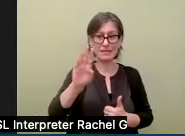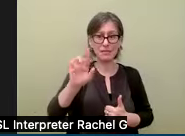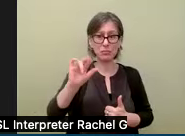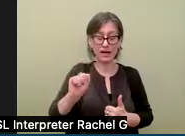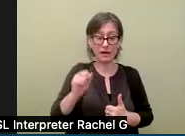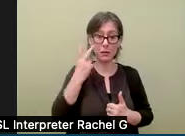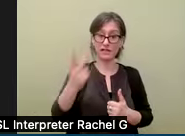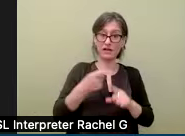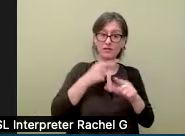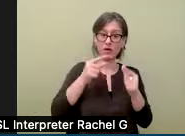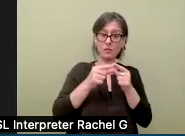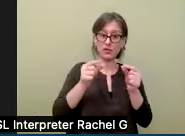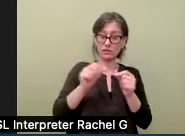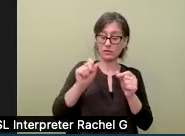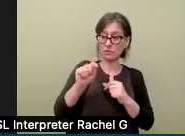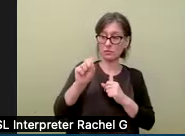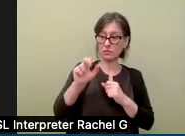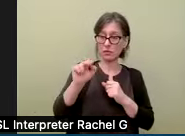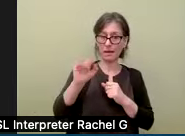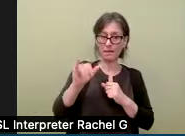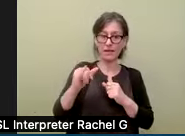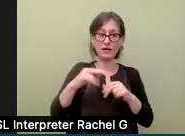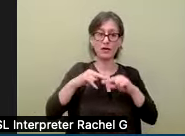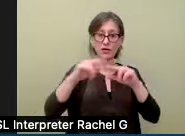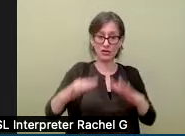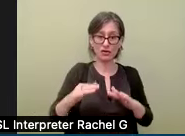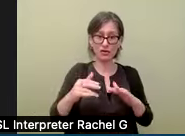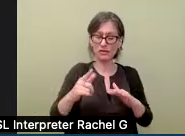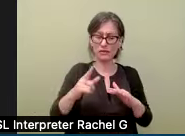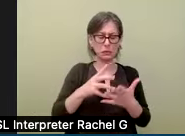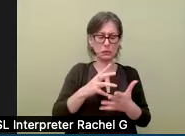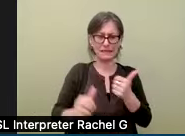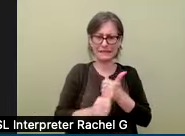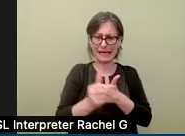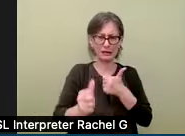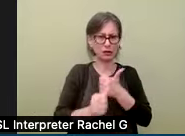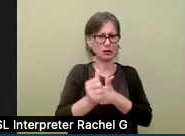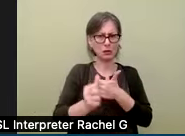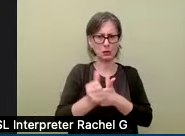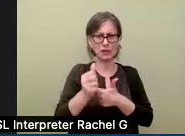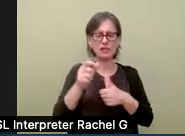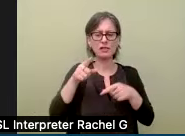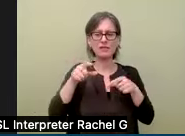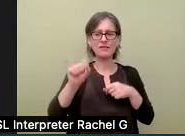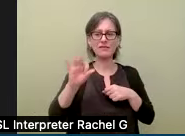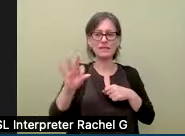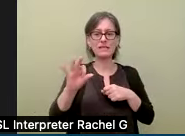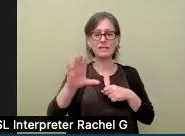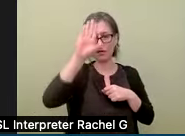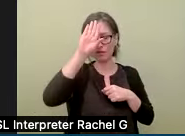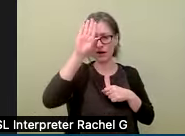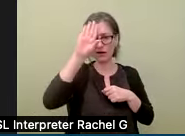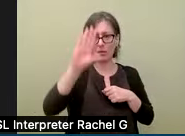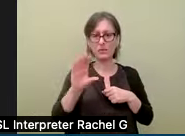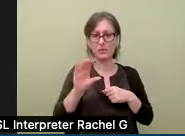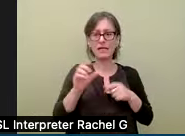saw firsthand how dangerous it was for surfers to be in the water during the tsunami advisory. The San Francisco Fire Department at Ocean Beach had